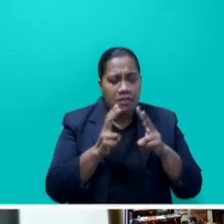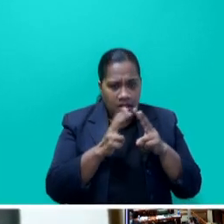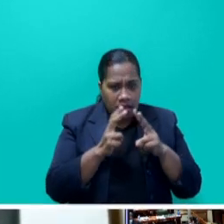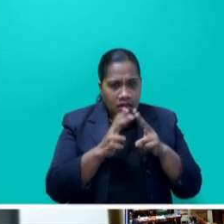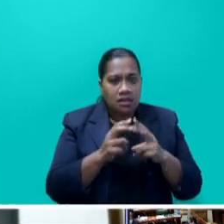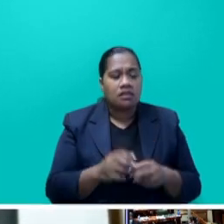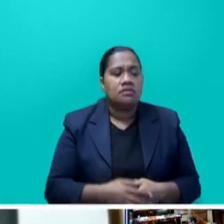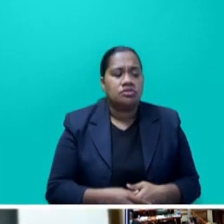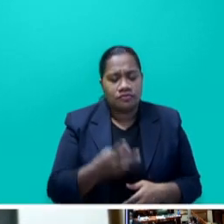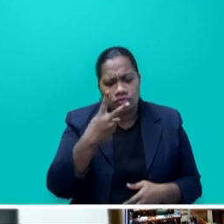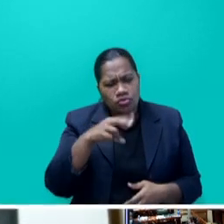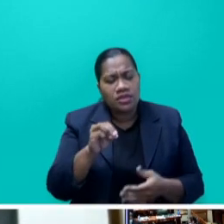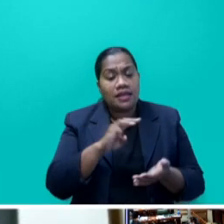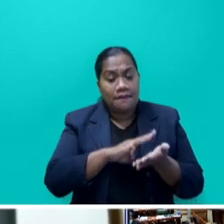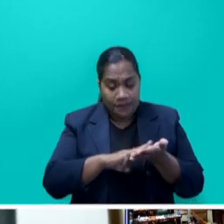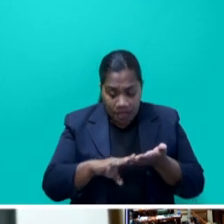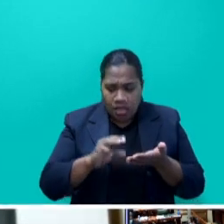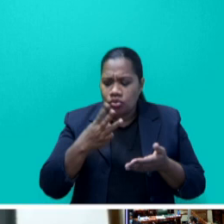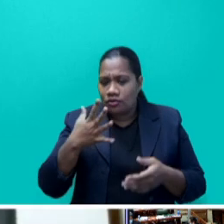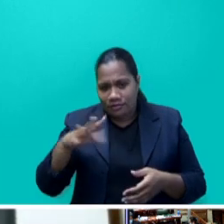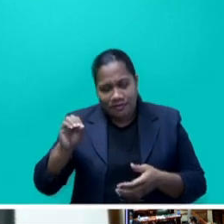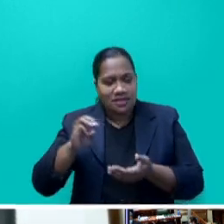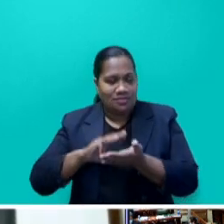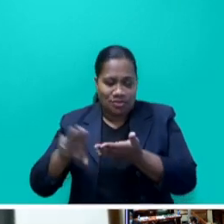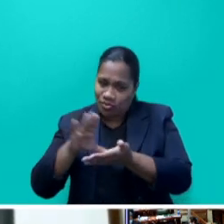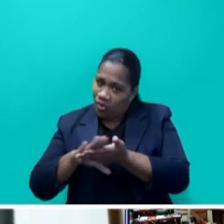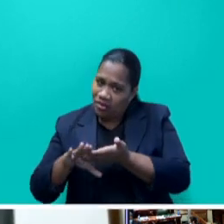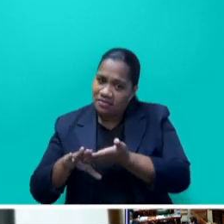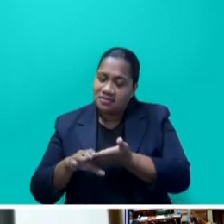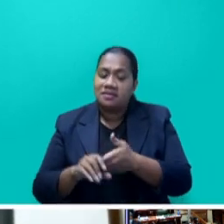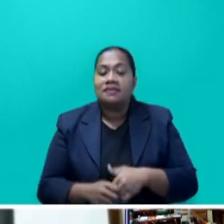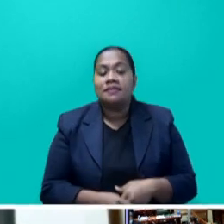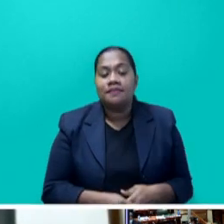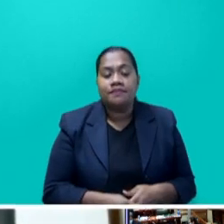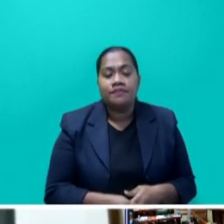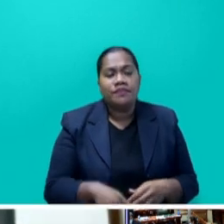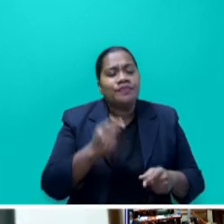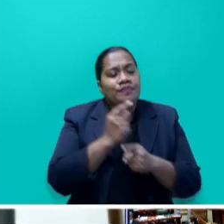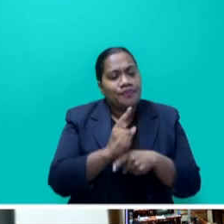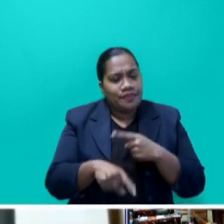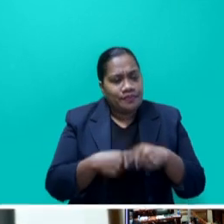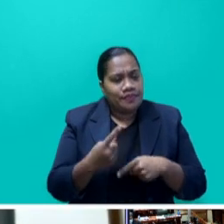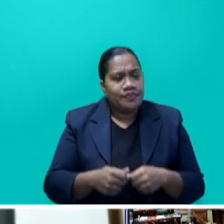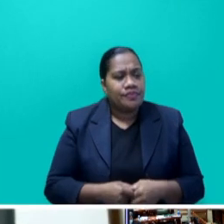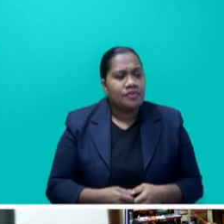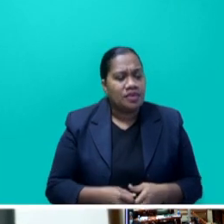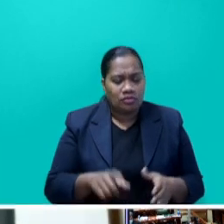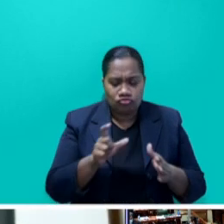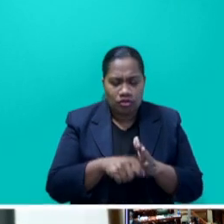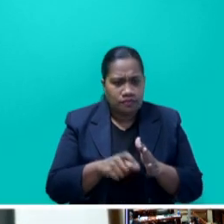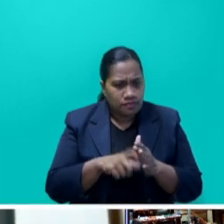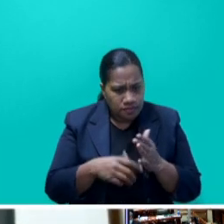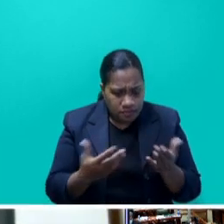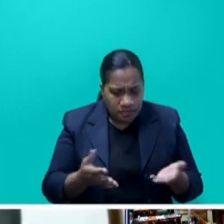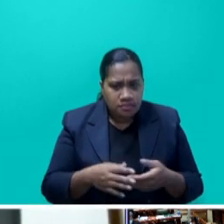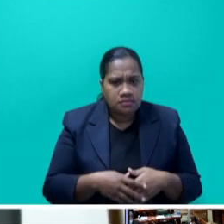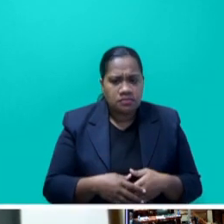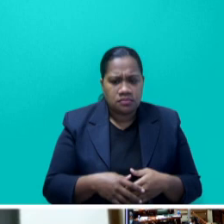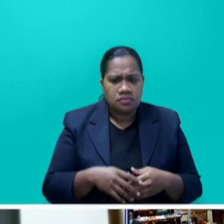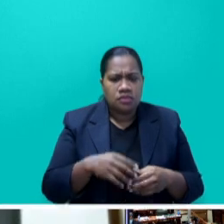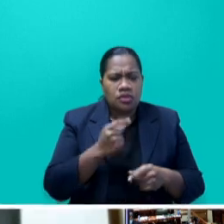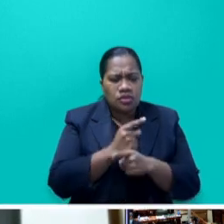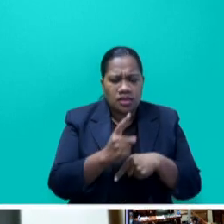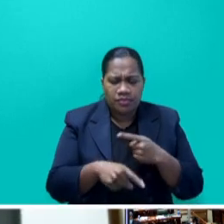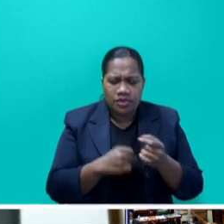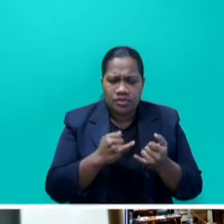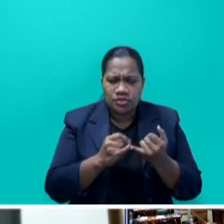from 20 million to $50 million. He's talking about the surcharging authority, because obviously the surcharging authority are